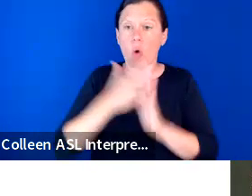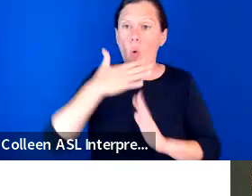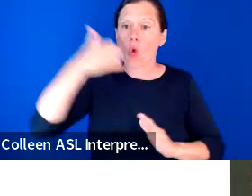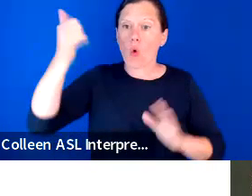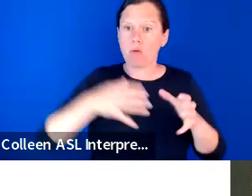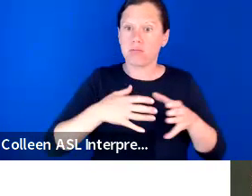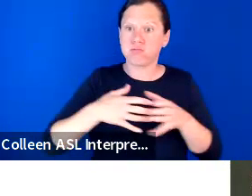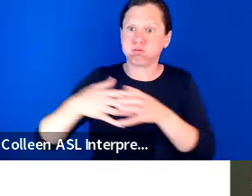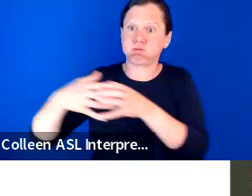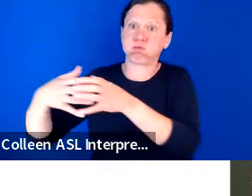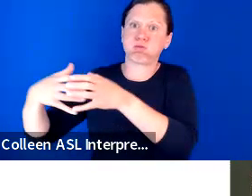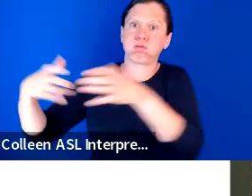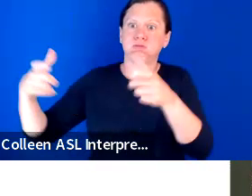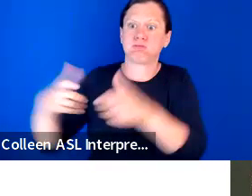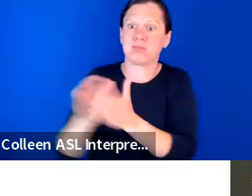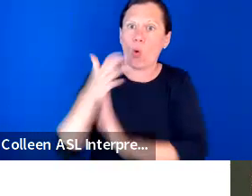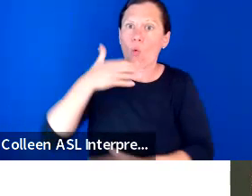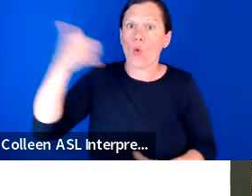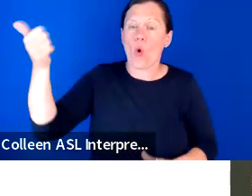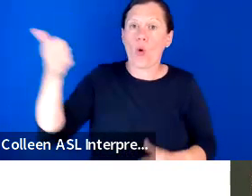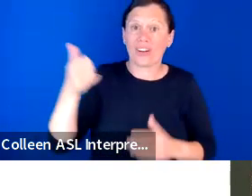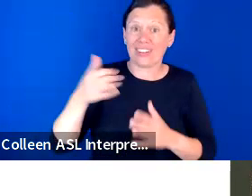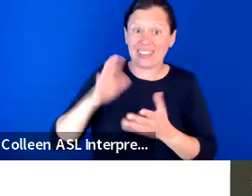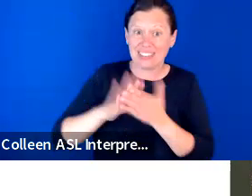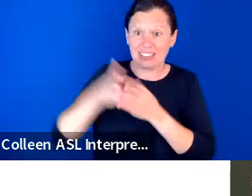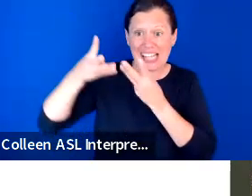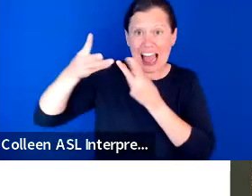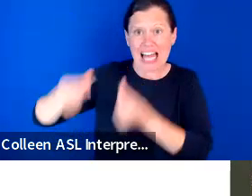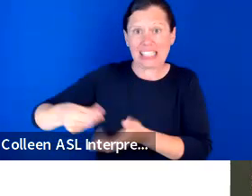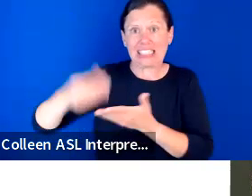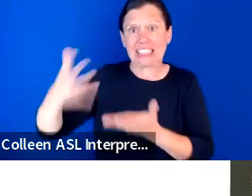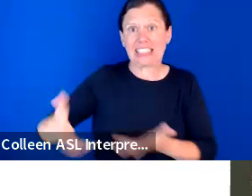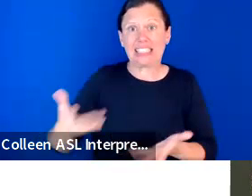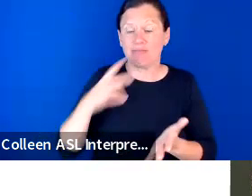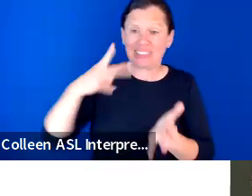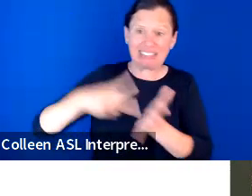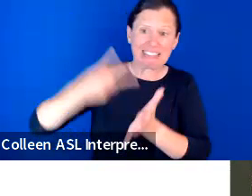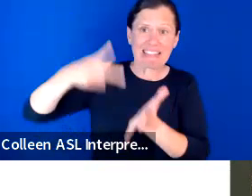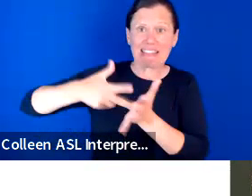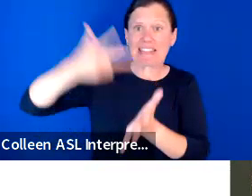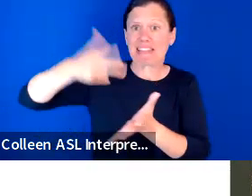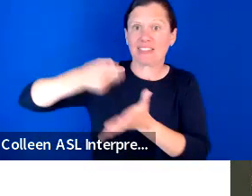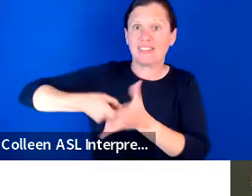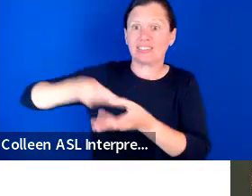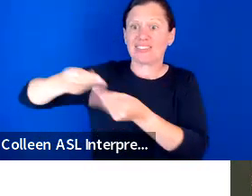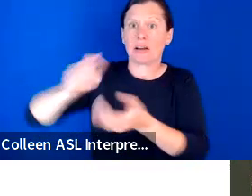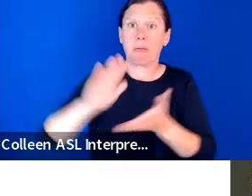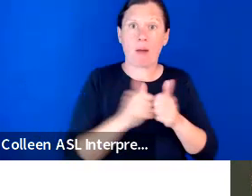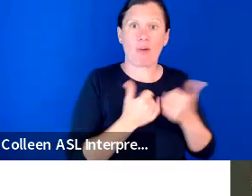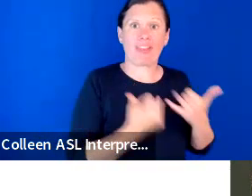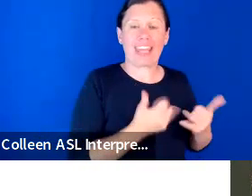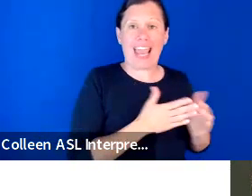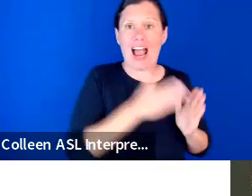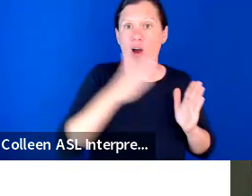older, which is the blue line on the graph here, will more than double between 2020 and 2034.